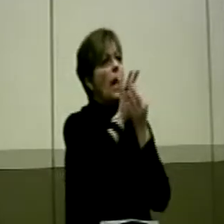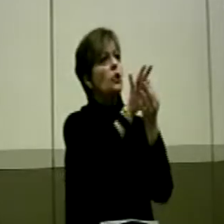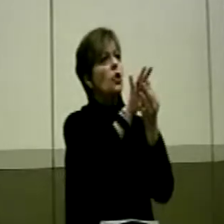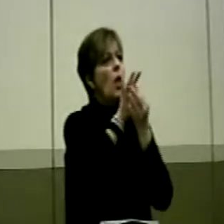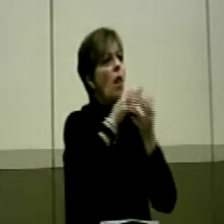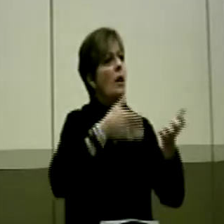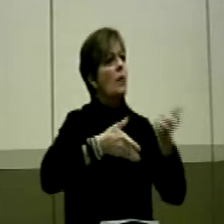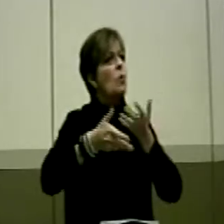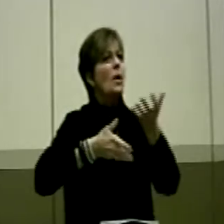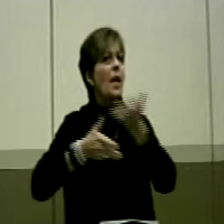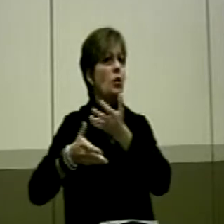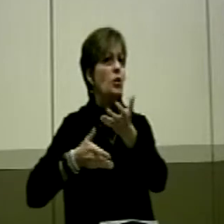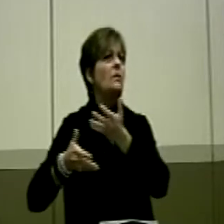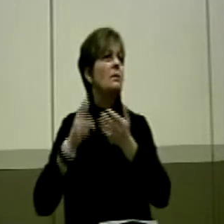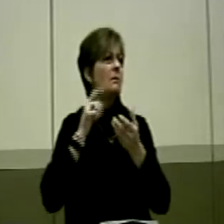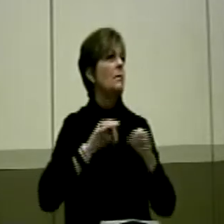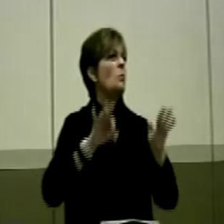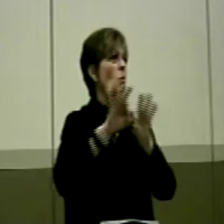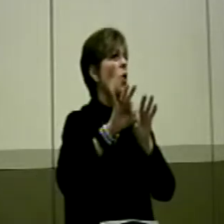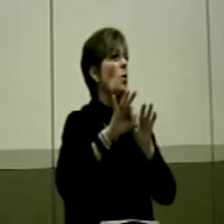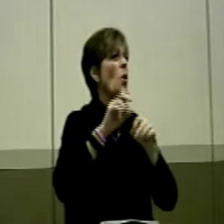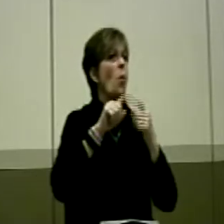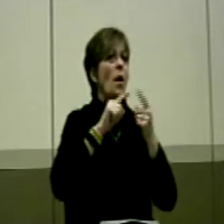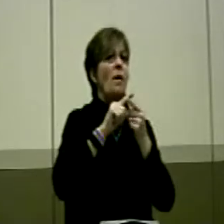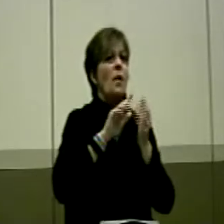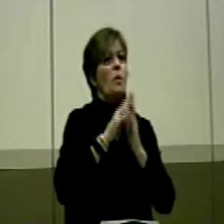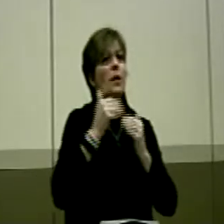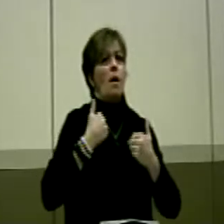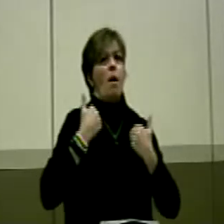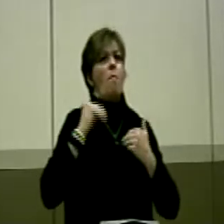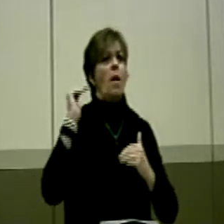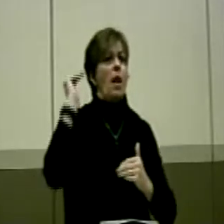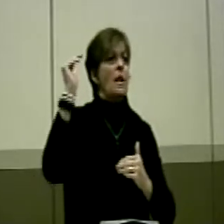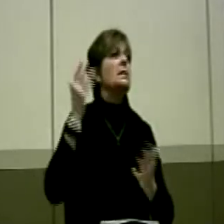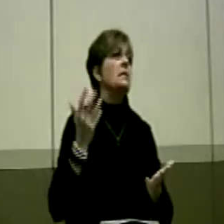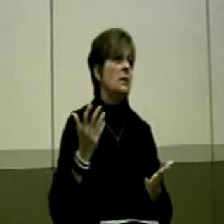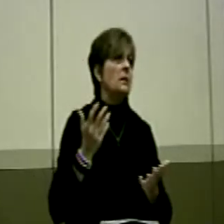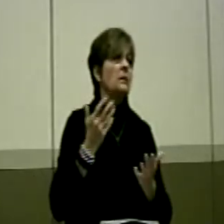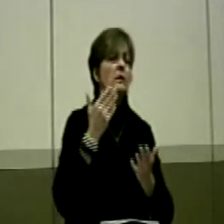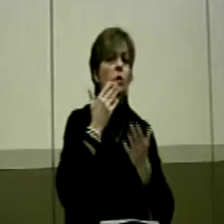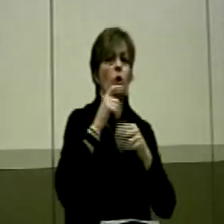adolescence. That's the time that they can really build the skills and